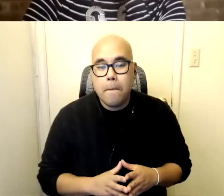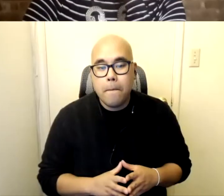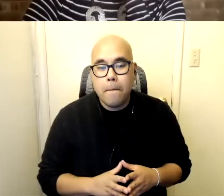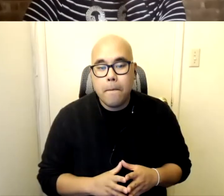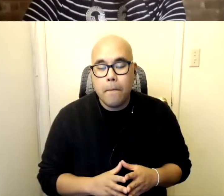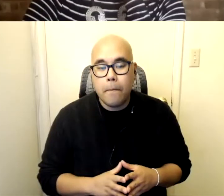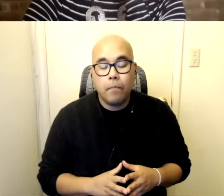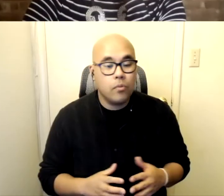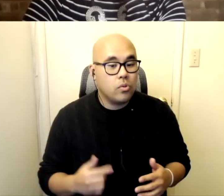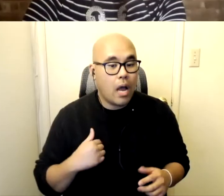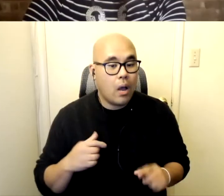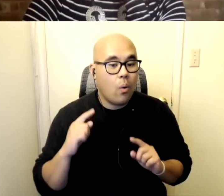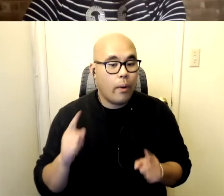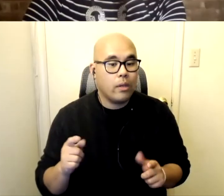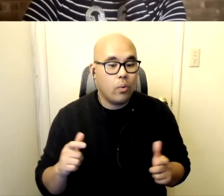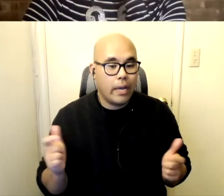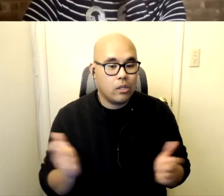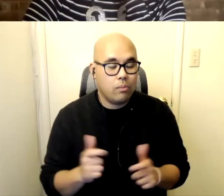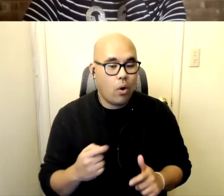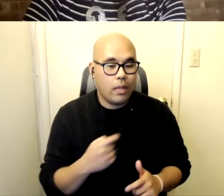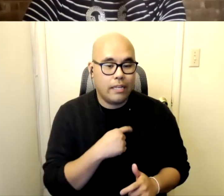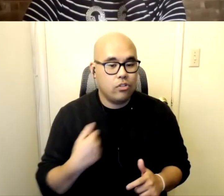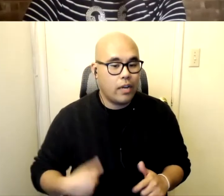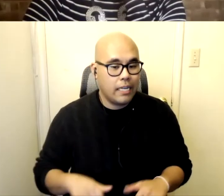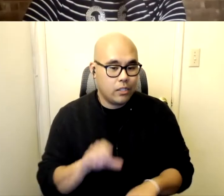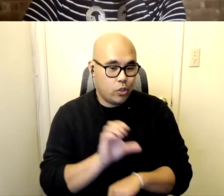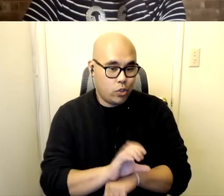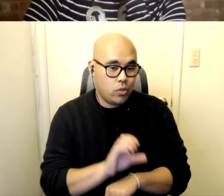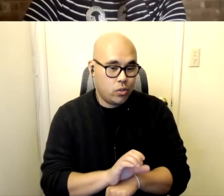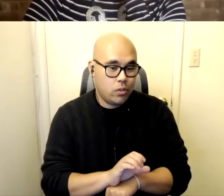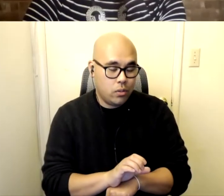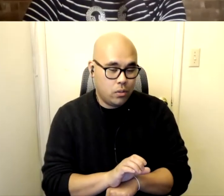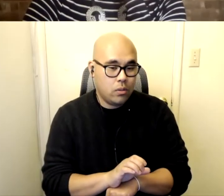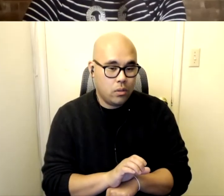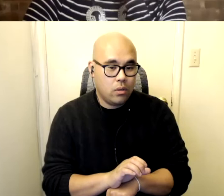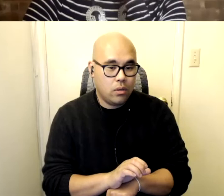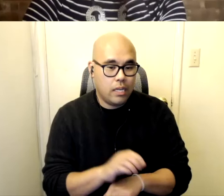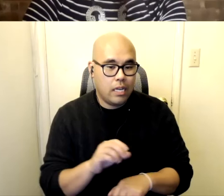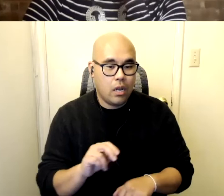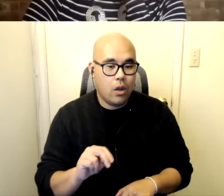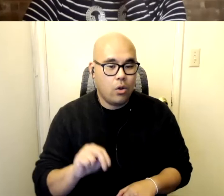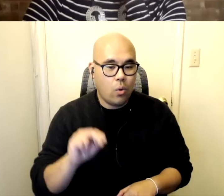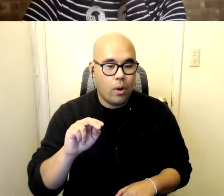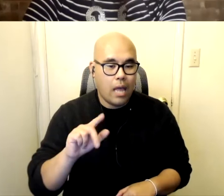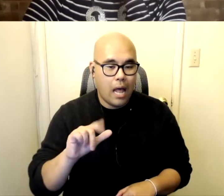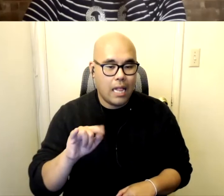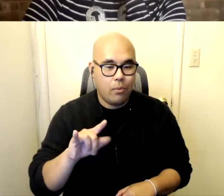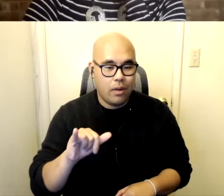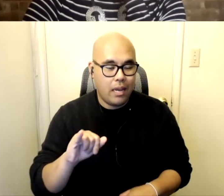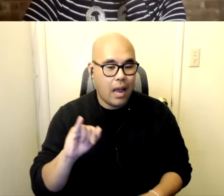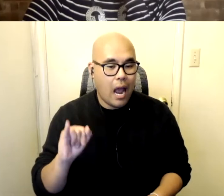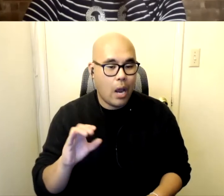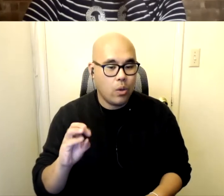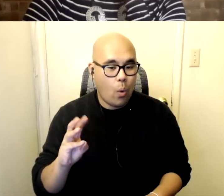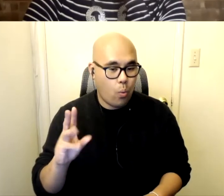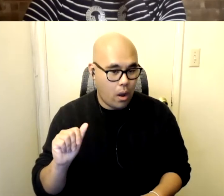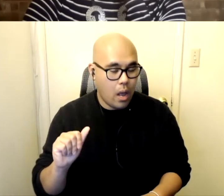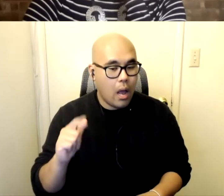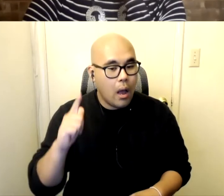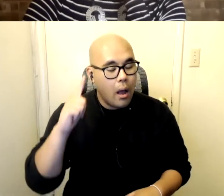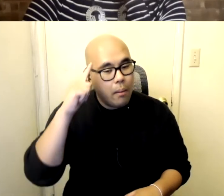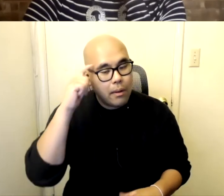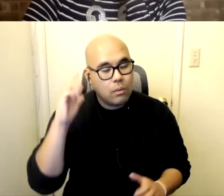I went to a small Chinese church in North Liberty, Iowa, because I wanted to experience